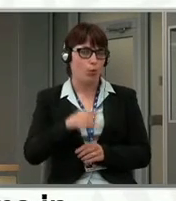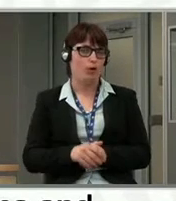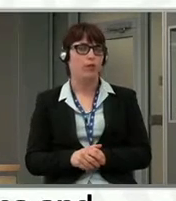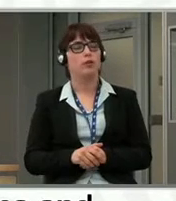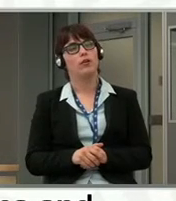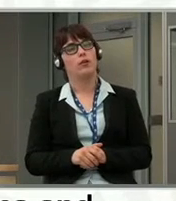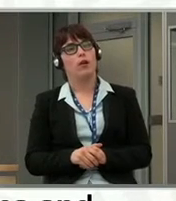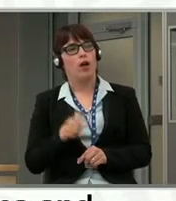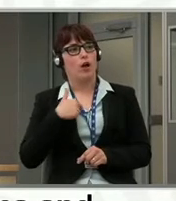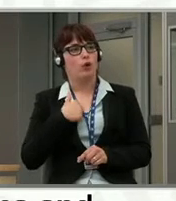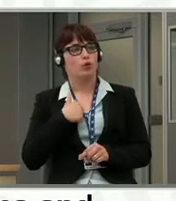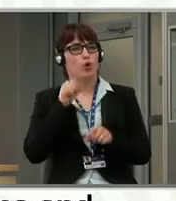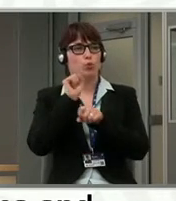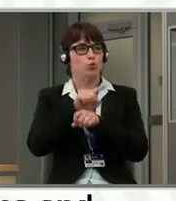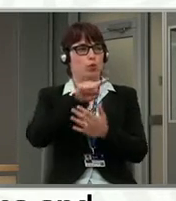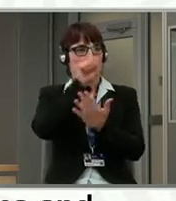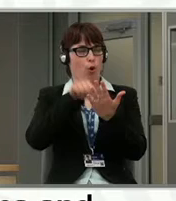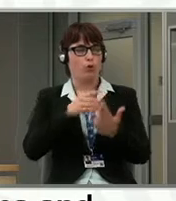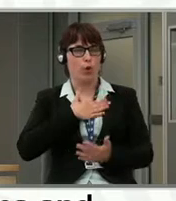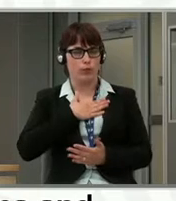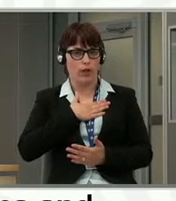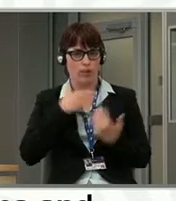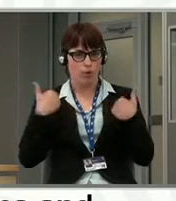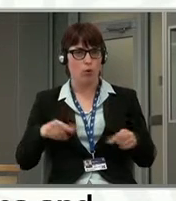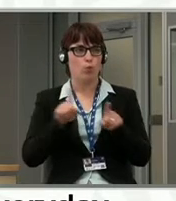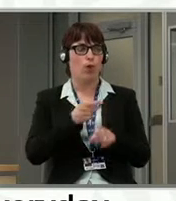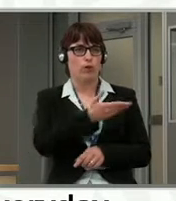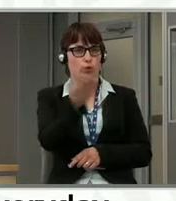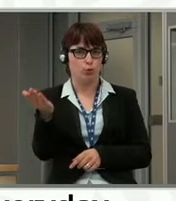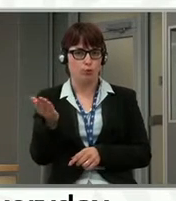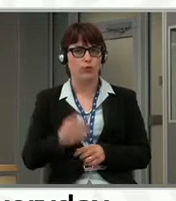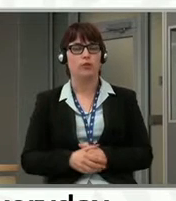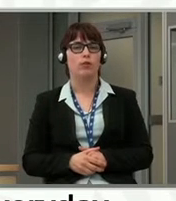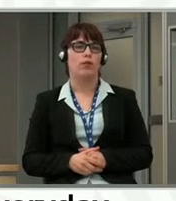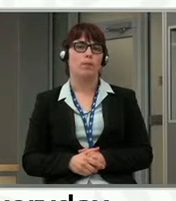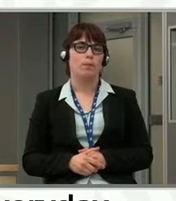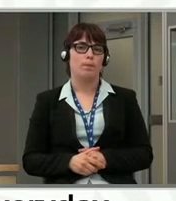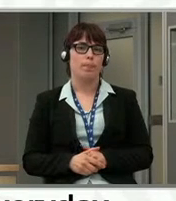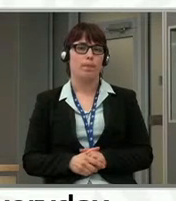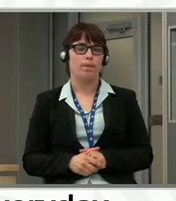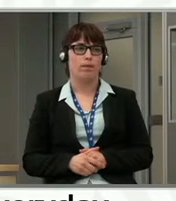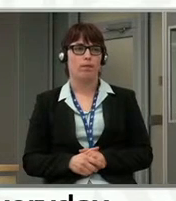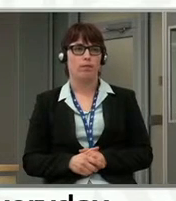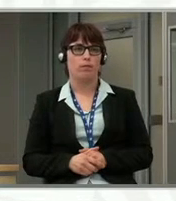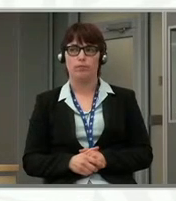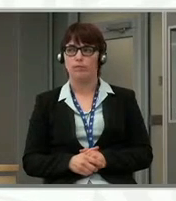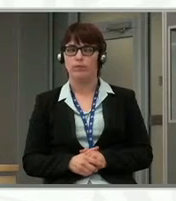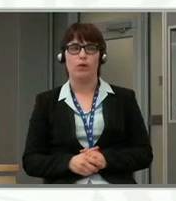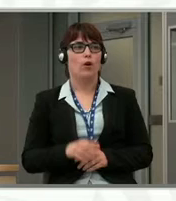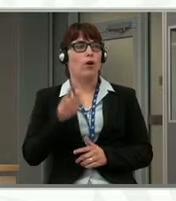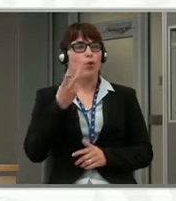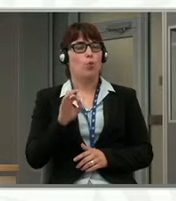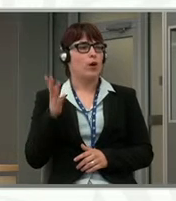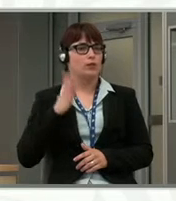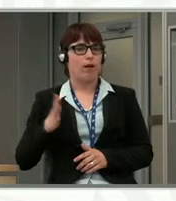deal with the future and everyday life of people with disabilities. There's a question for me and for you as